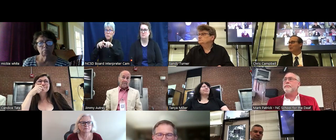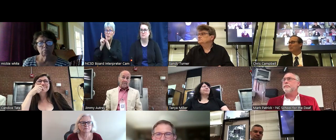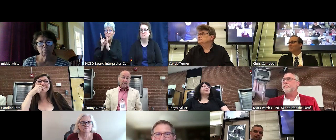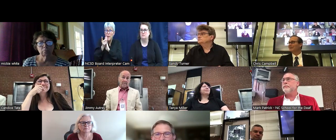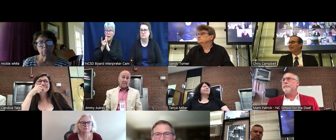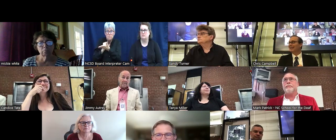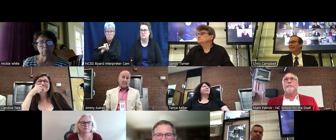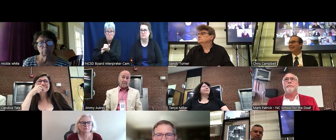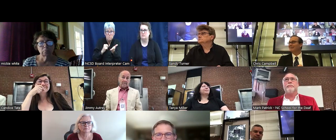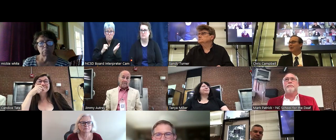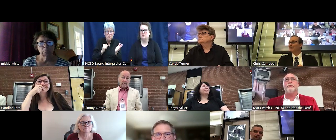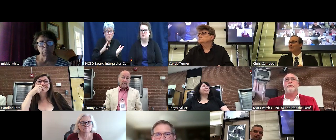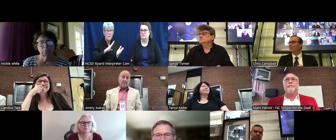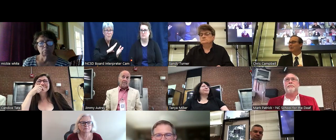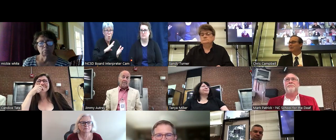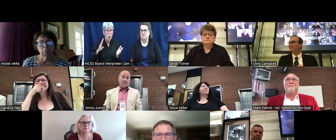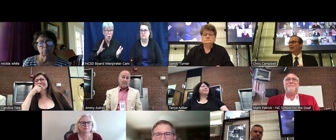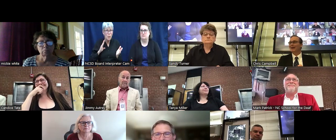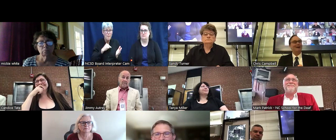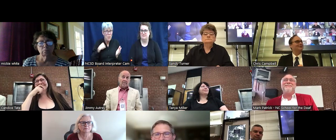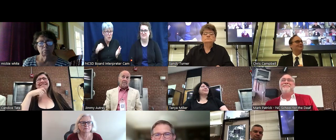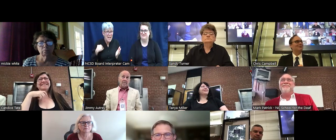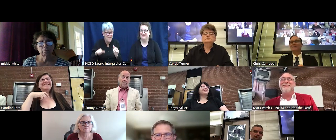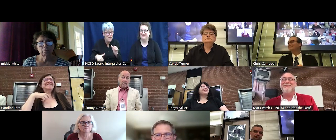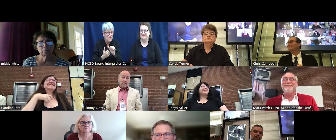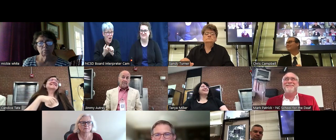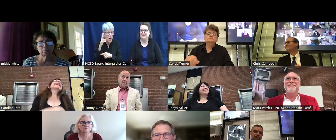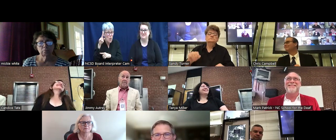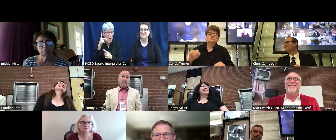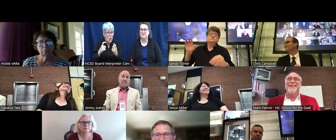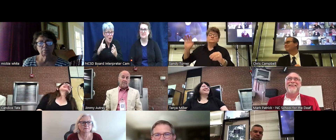board members have any follow-up questions about how this will work.